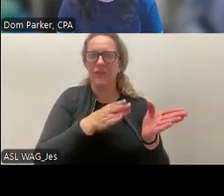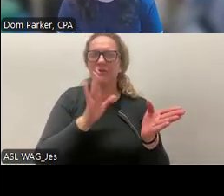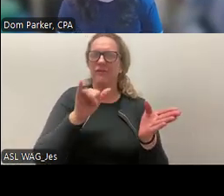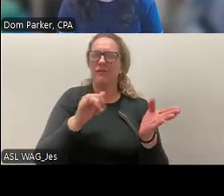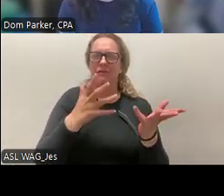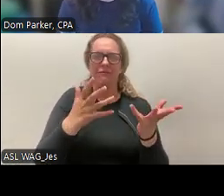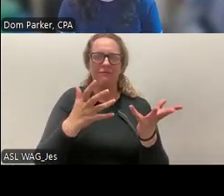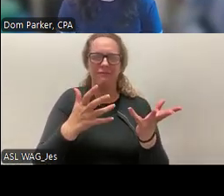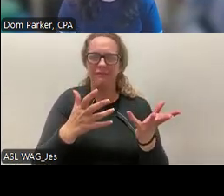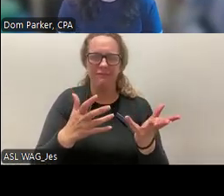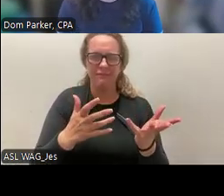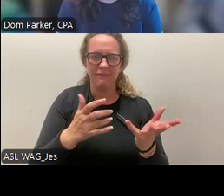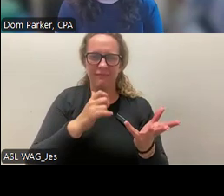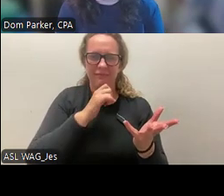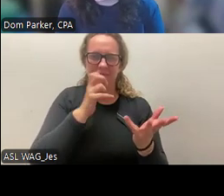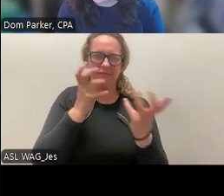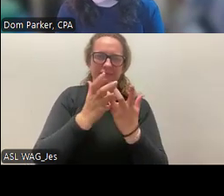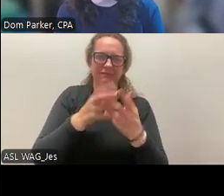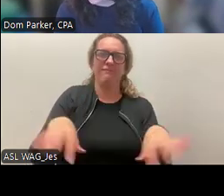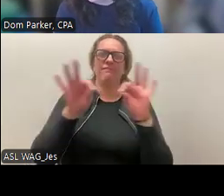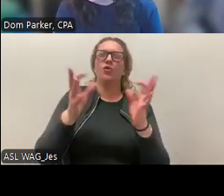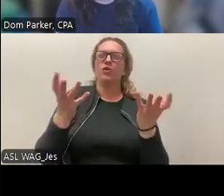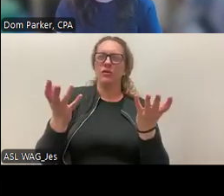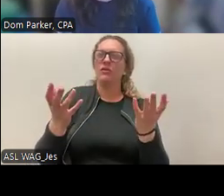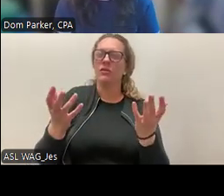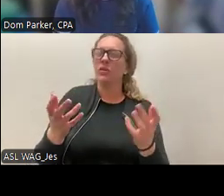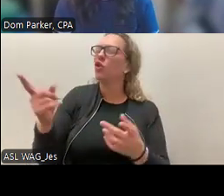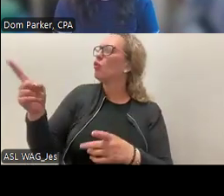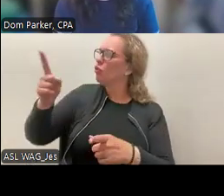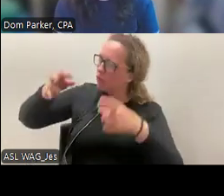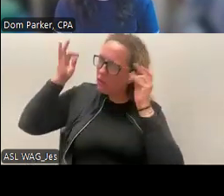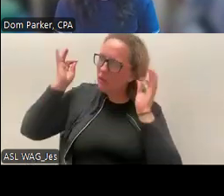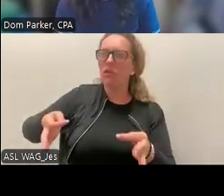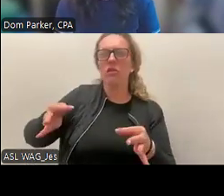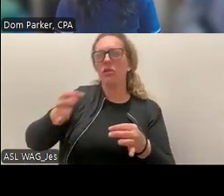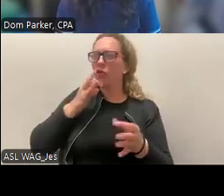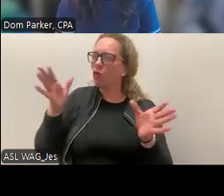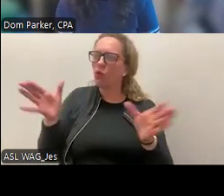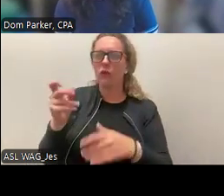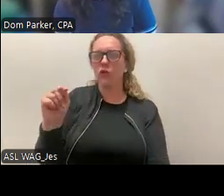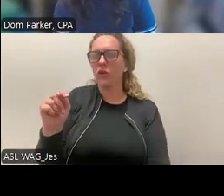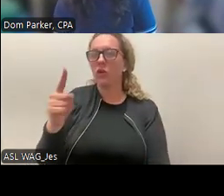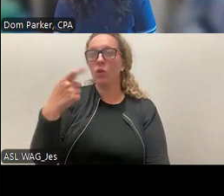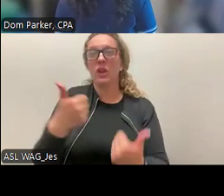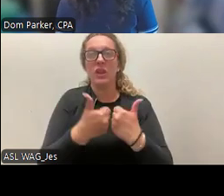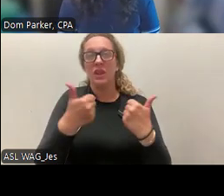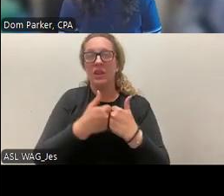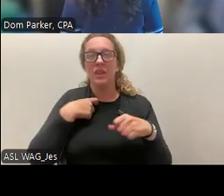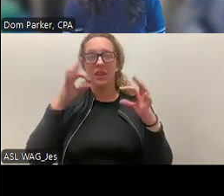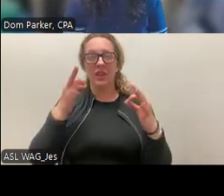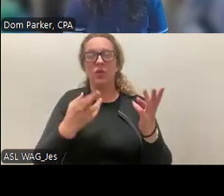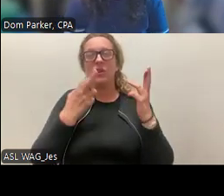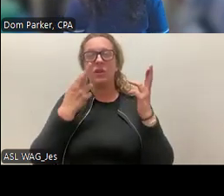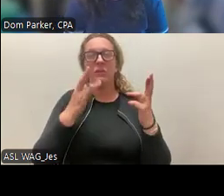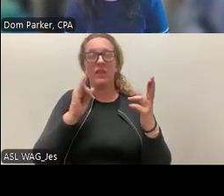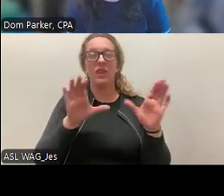100%. If you're looking and doing some research on different games, go for it. One game that I would absolutely recommend, though, that